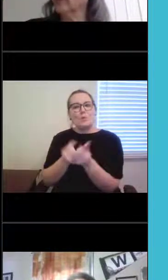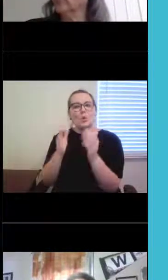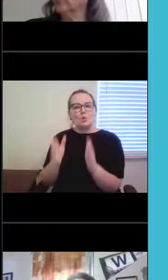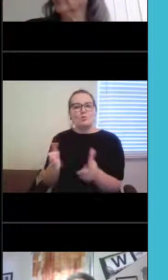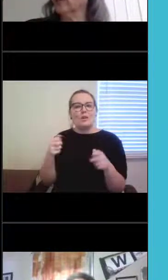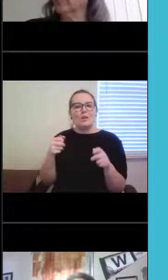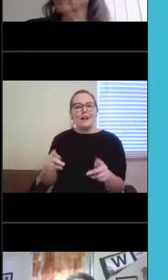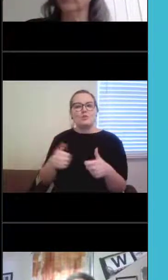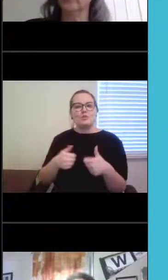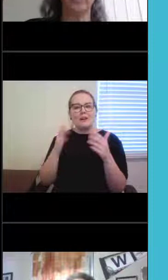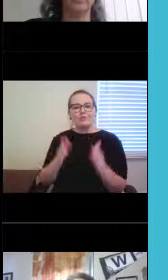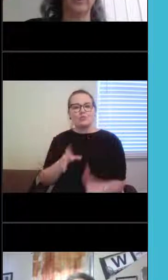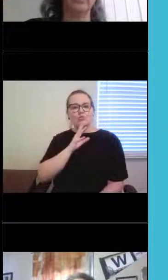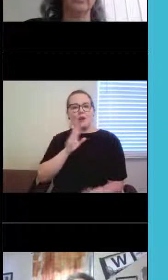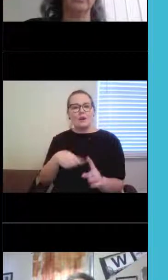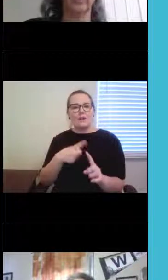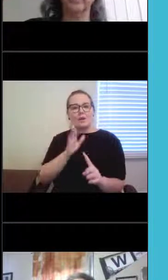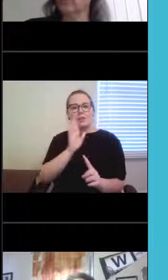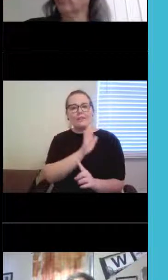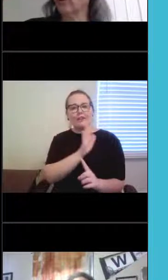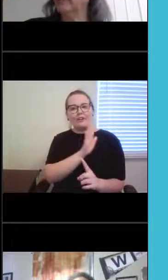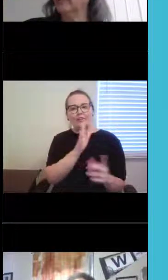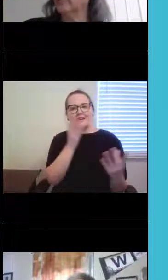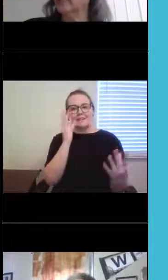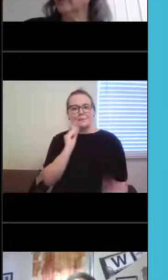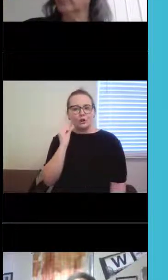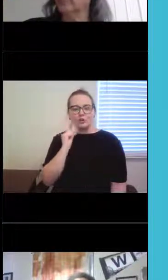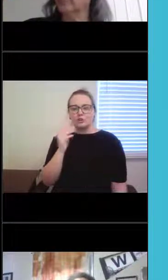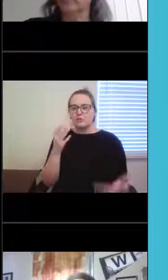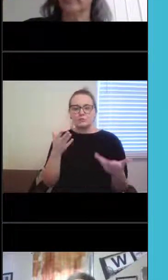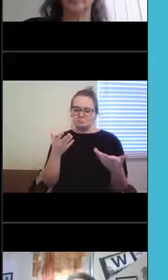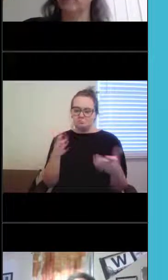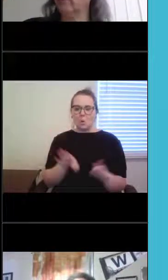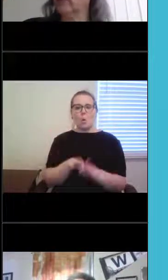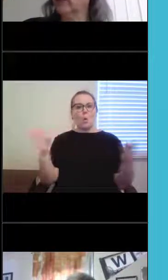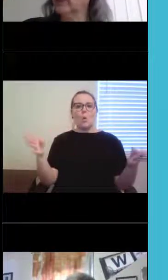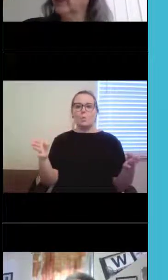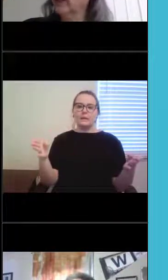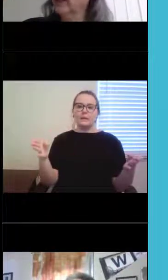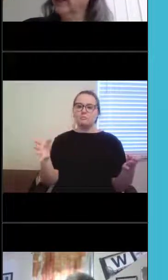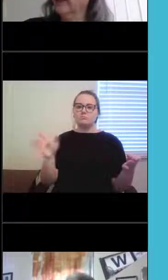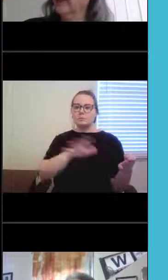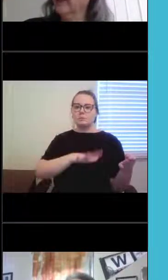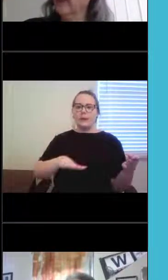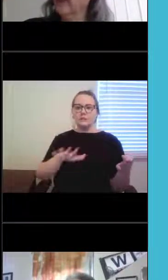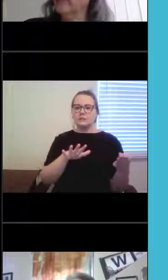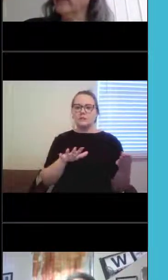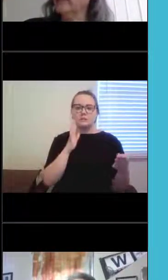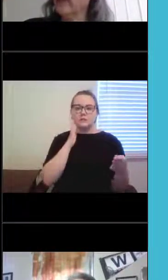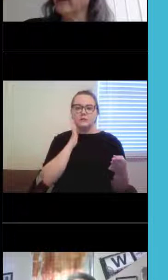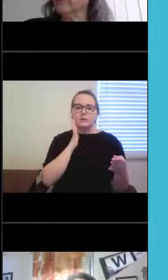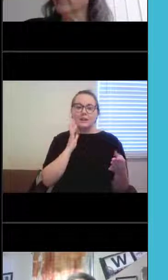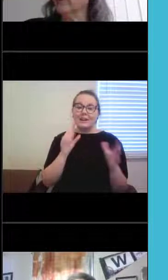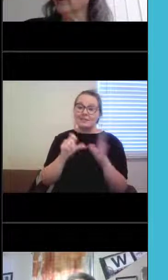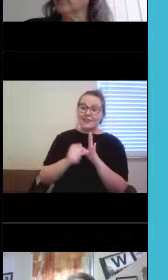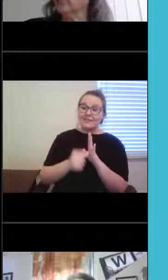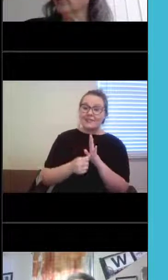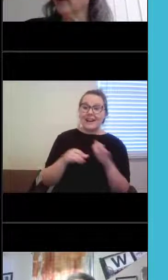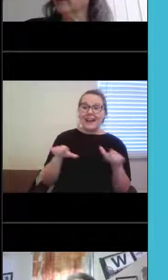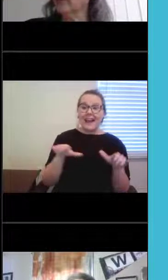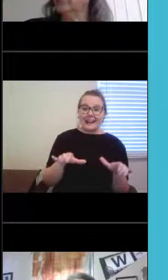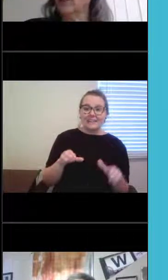allow survivors to talk about their experience, right, to just create that space for them to be heard. And they emphasized active